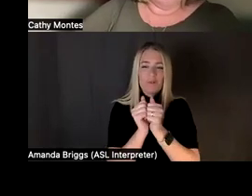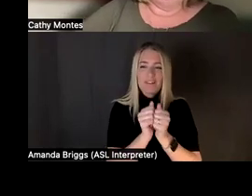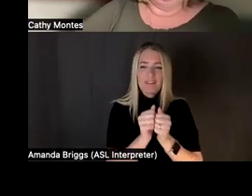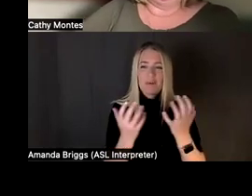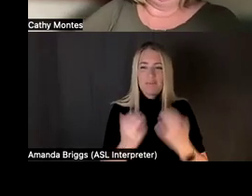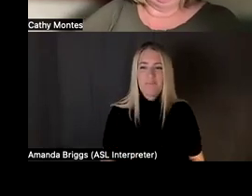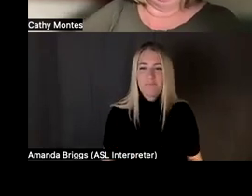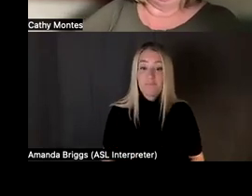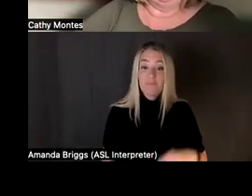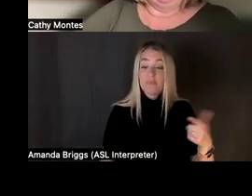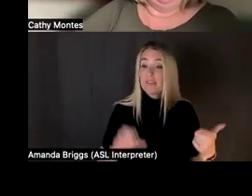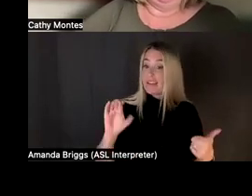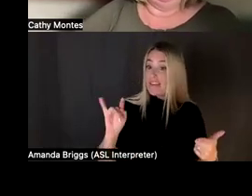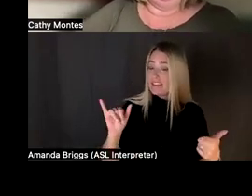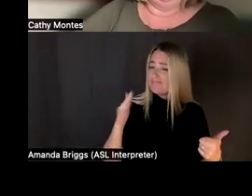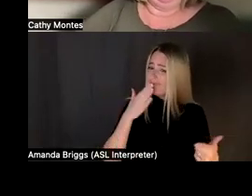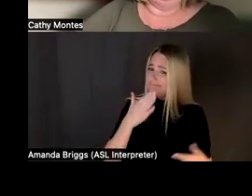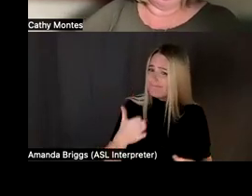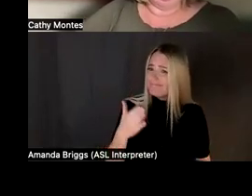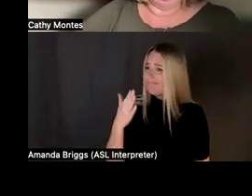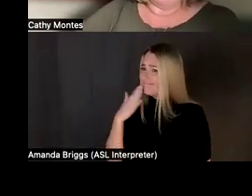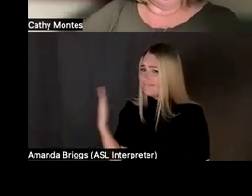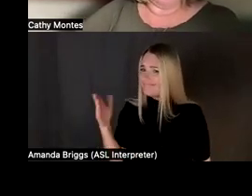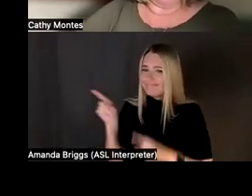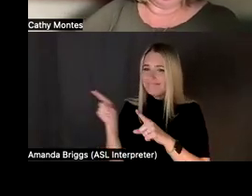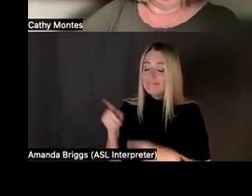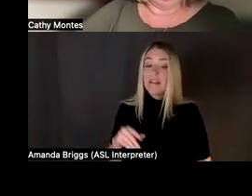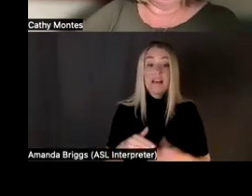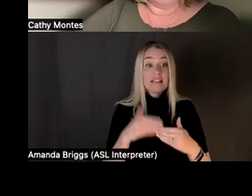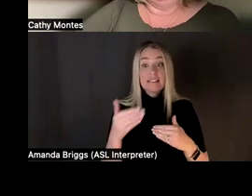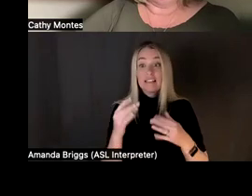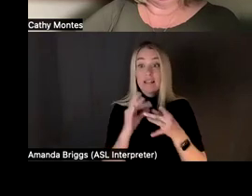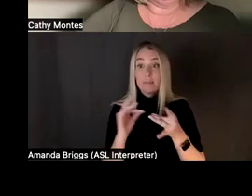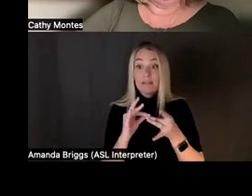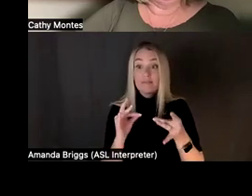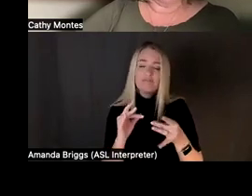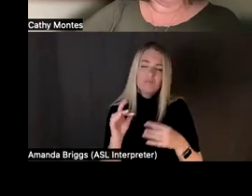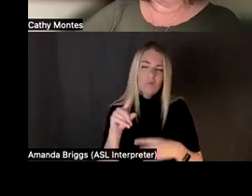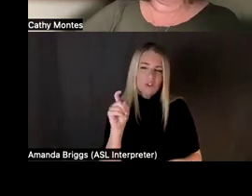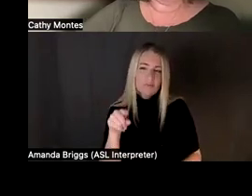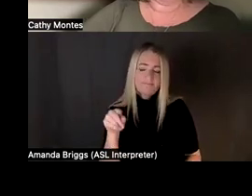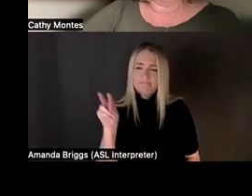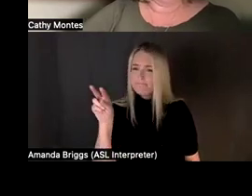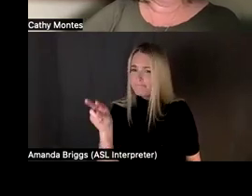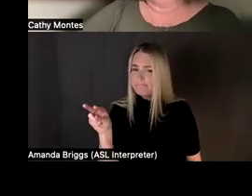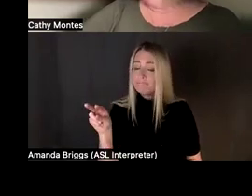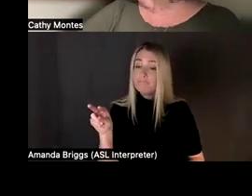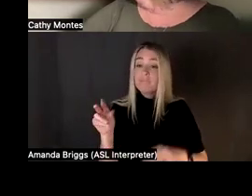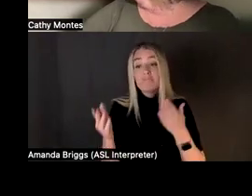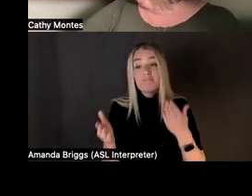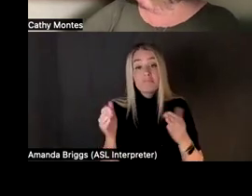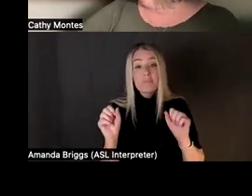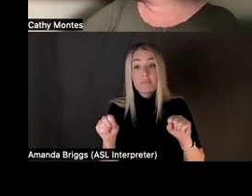Thank you, Dr. Sharetta and Dr. Diaz for that. Our next comment/question potentially maybe